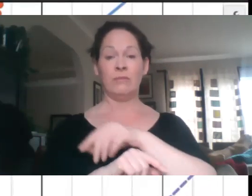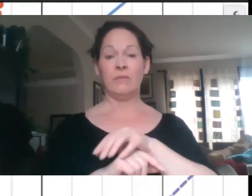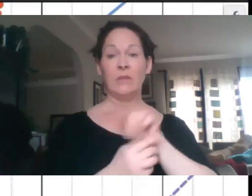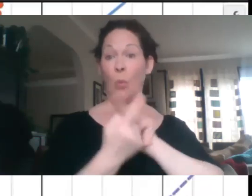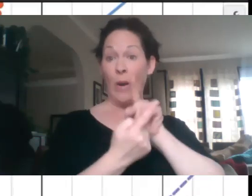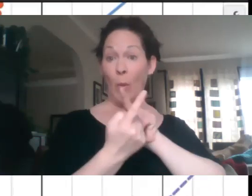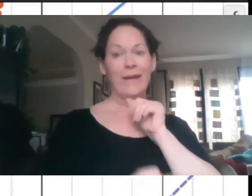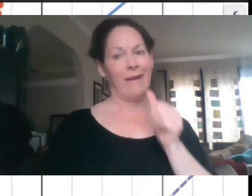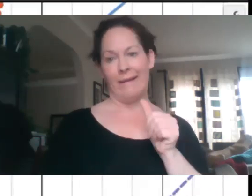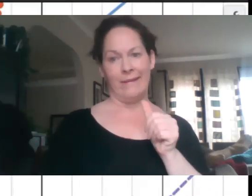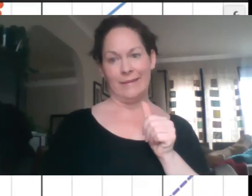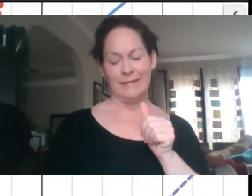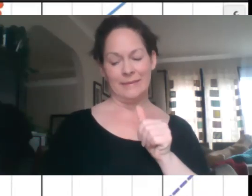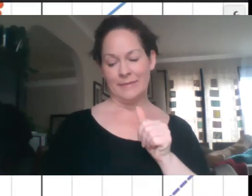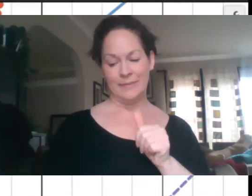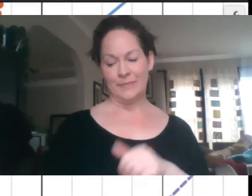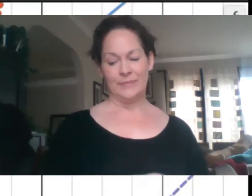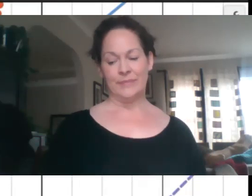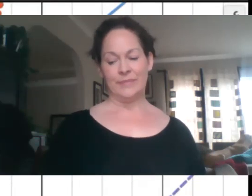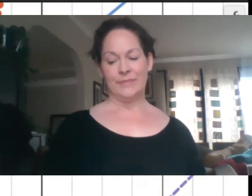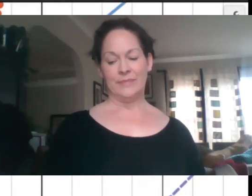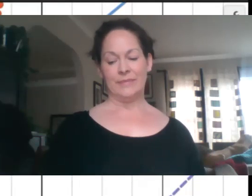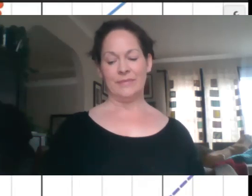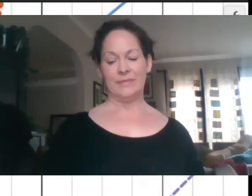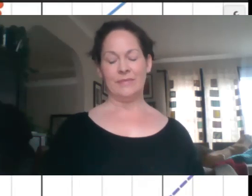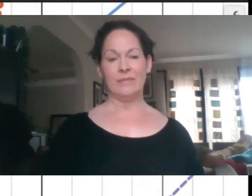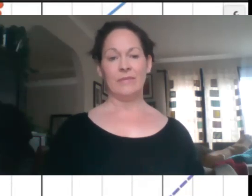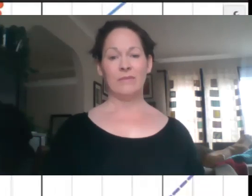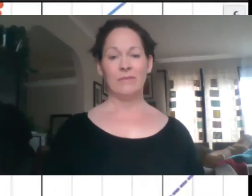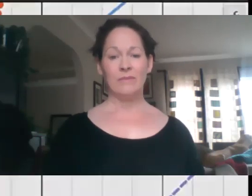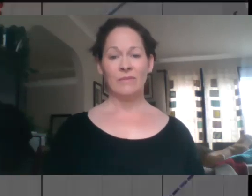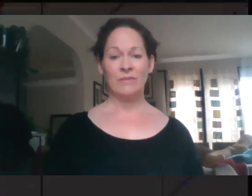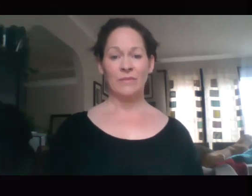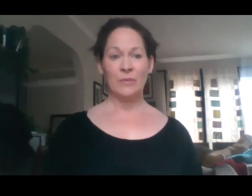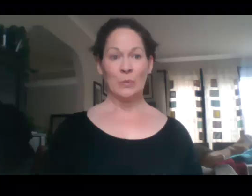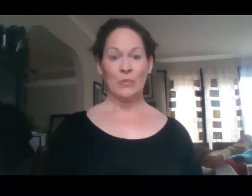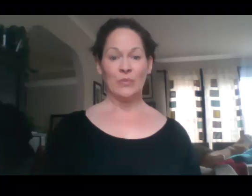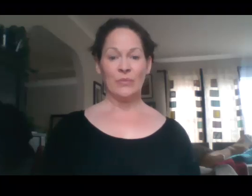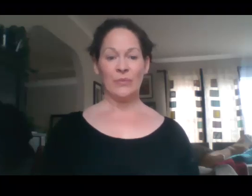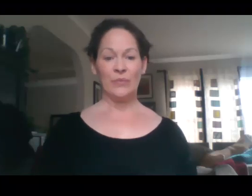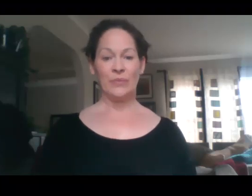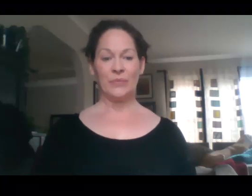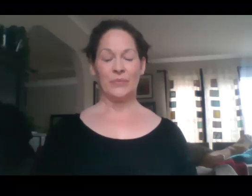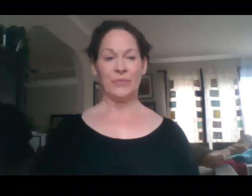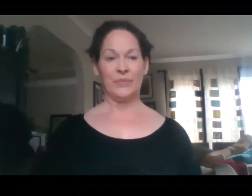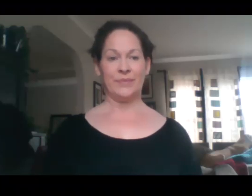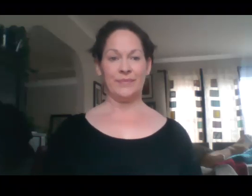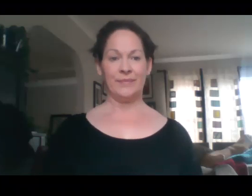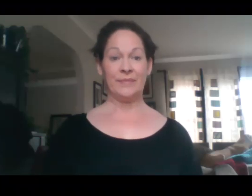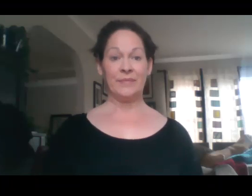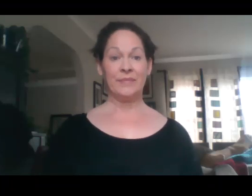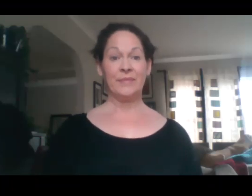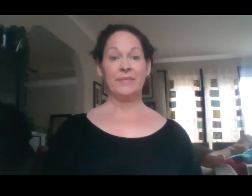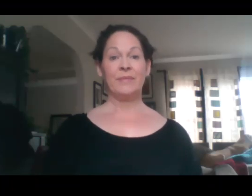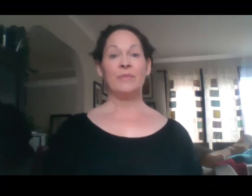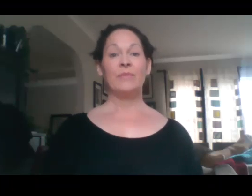one-to-one. Well, let's go back and look at the function of this and how we can see that. So when